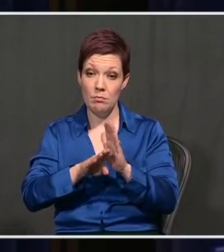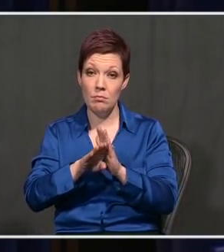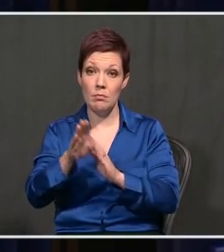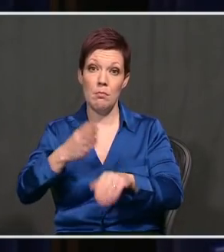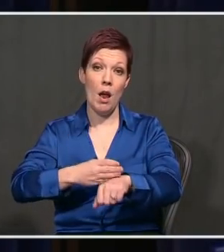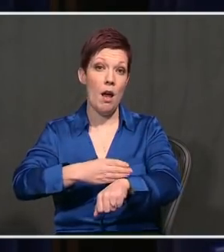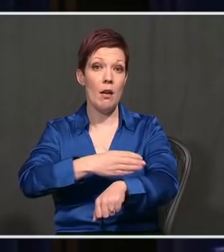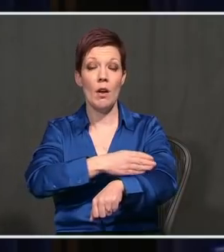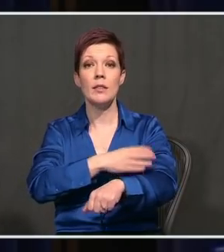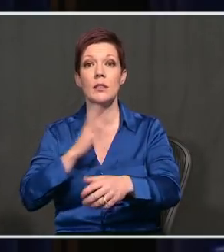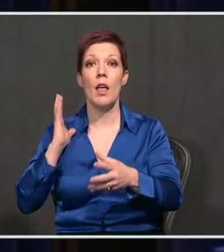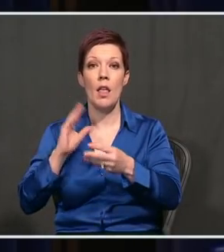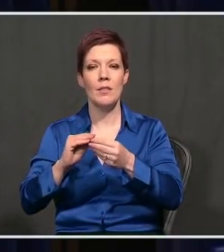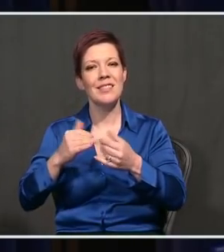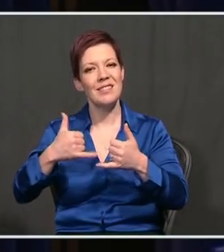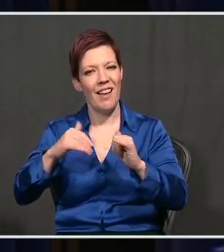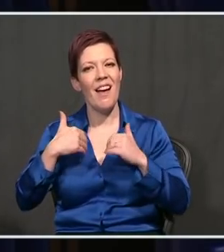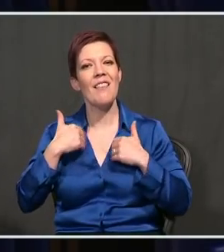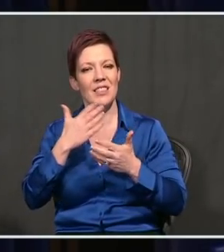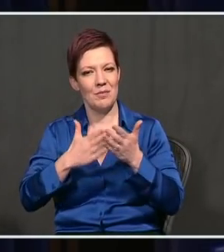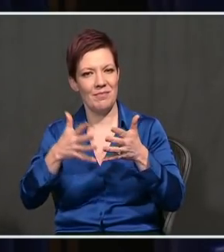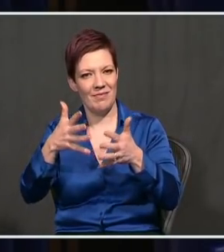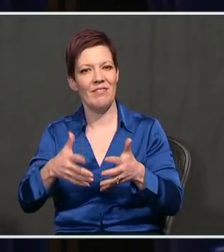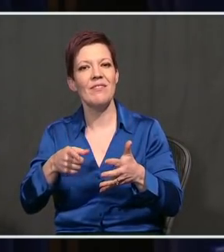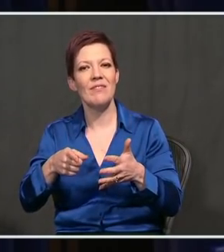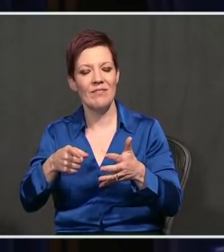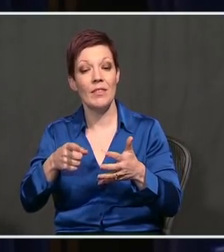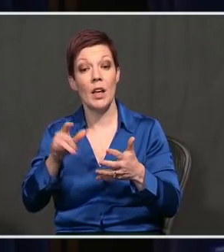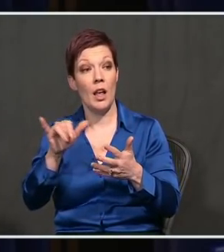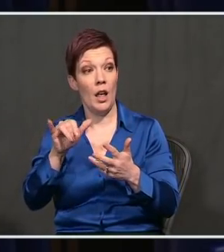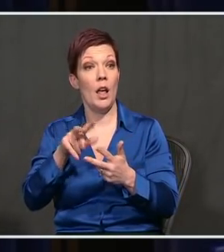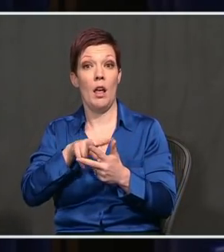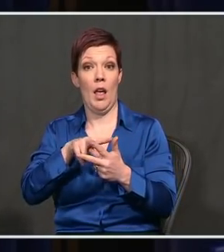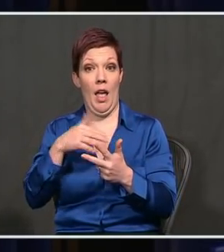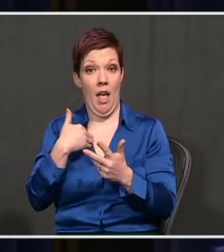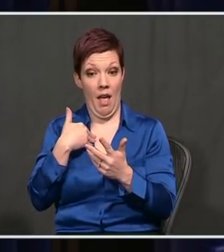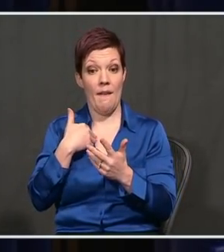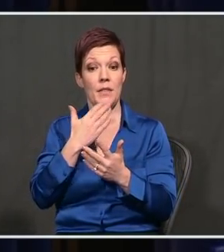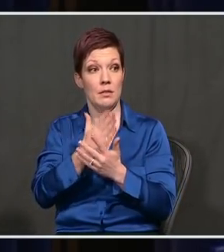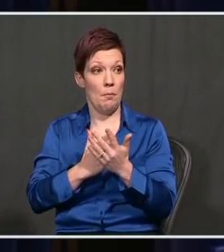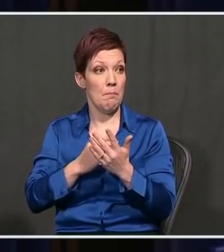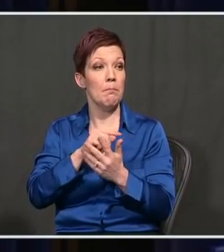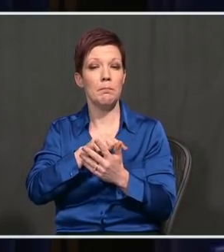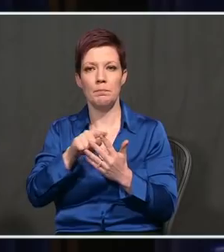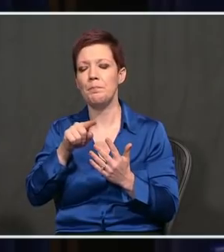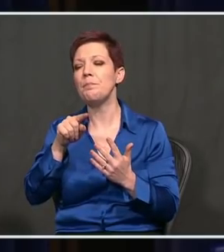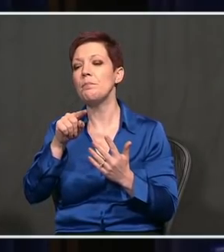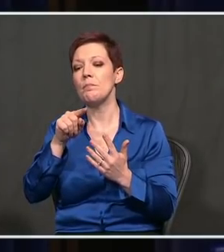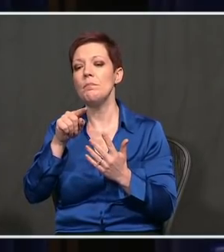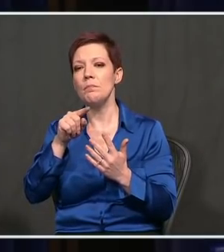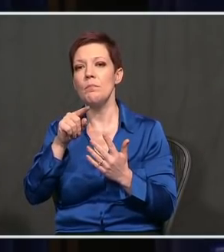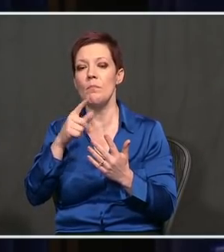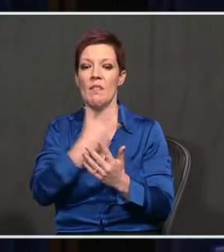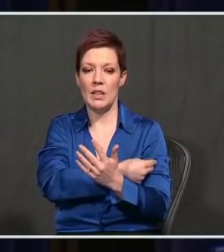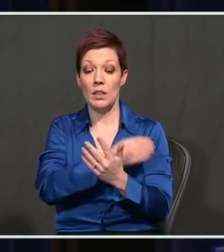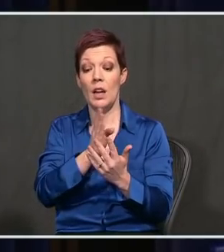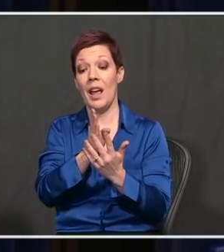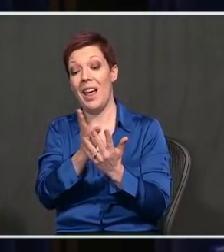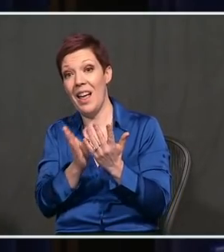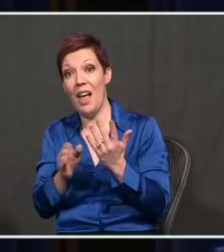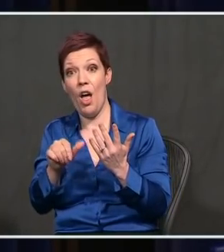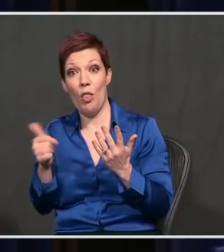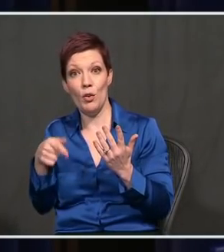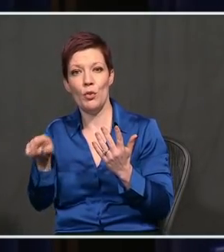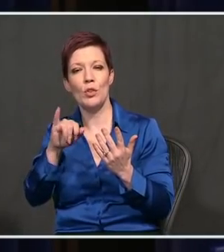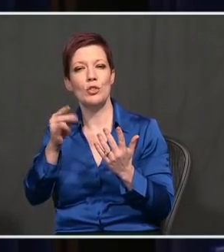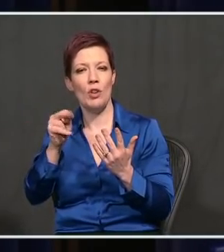tested in phase three. I told you that the Johnson & Johnson vaccine has recruited 35,000 subjects. We need to get to 42,000. That's